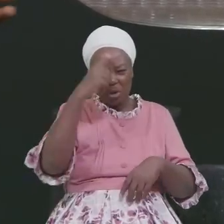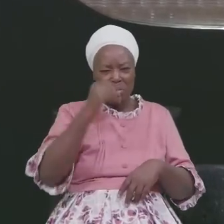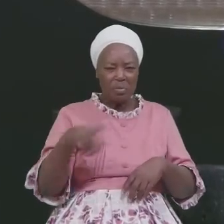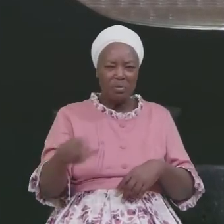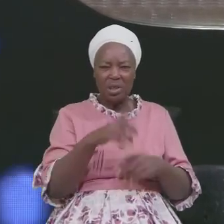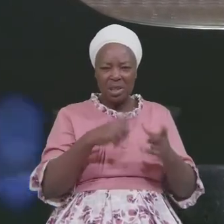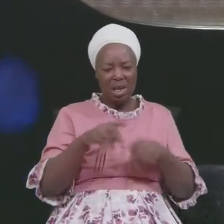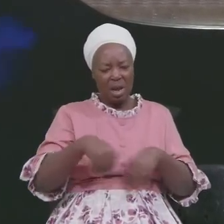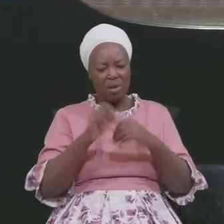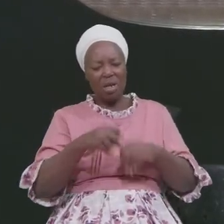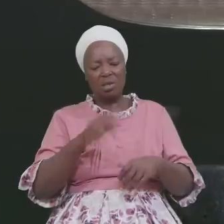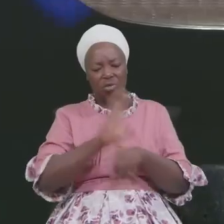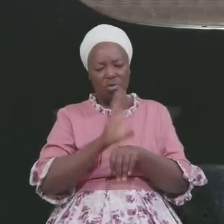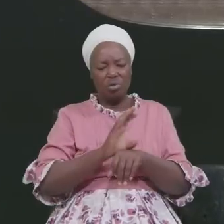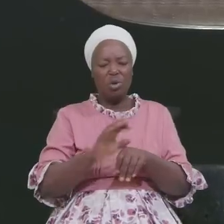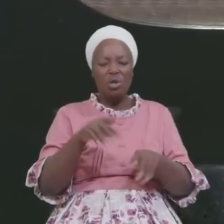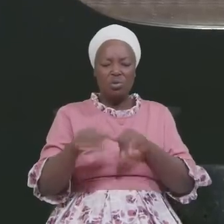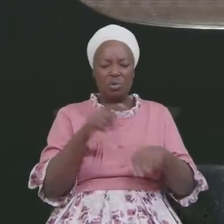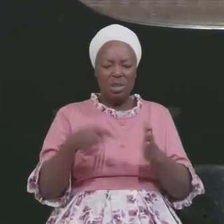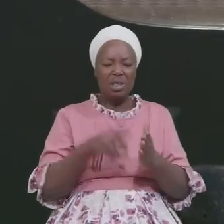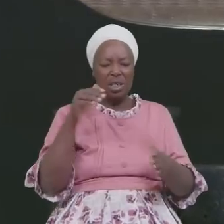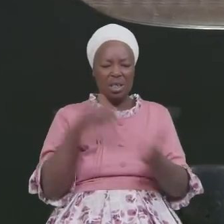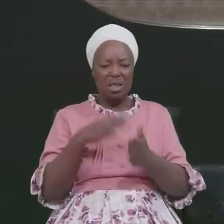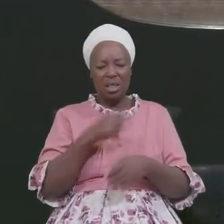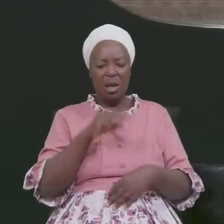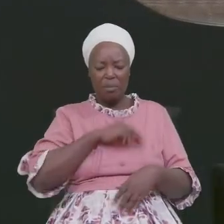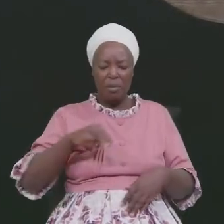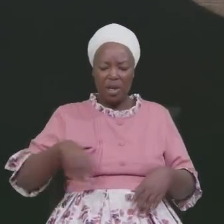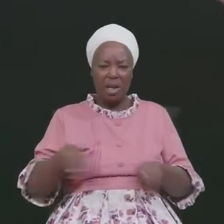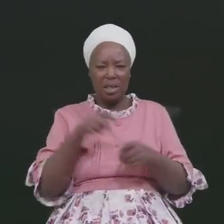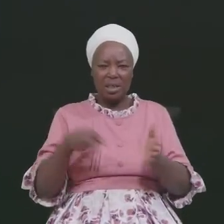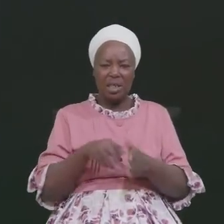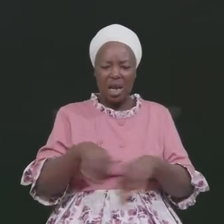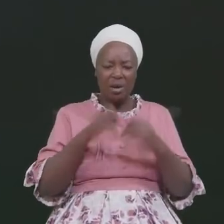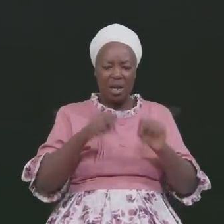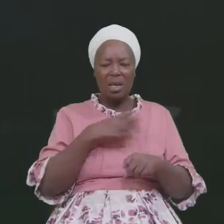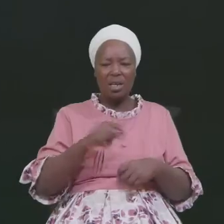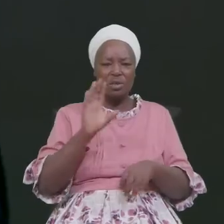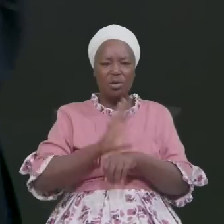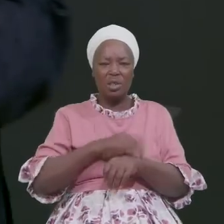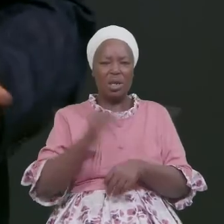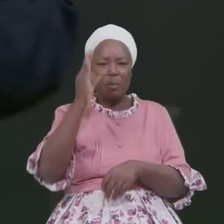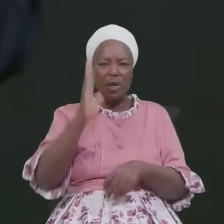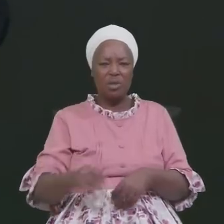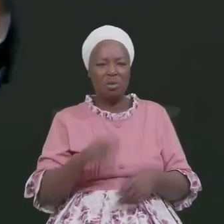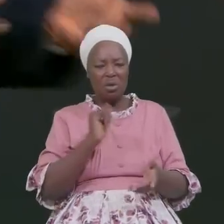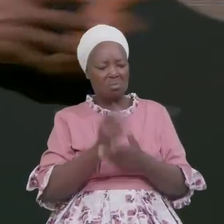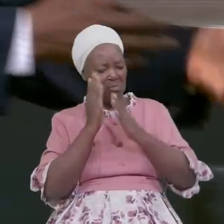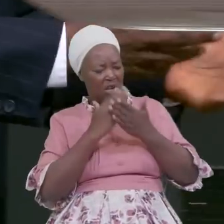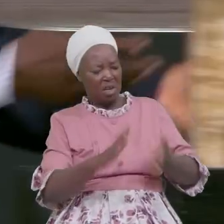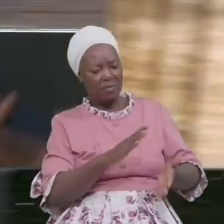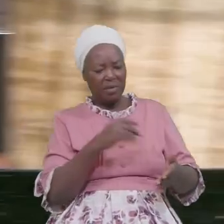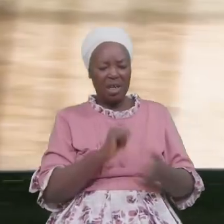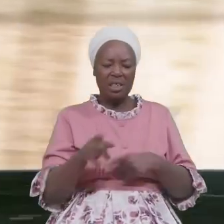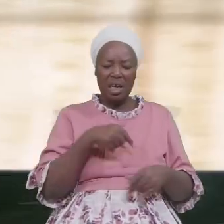can a church deal with their member like that? How can a church, a pastor neglect their member like that? Chop, chop, chop,